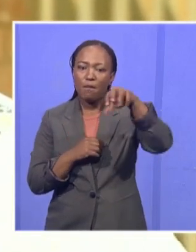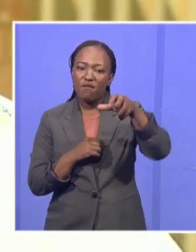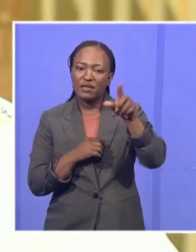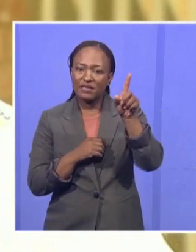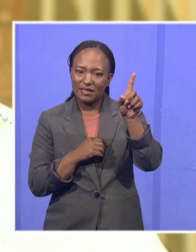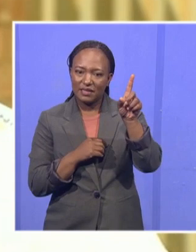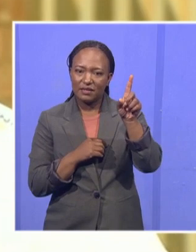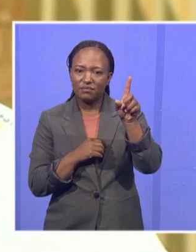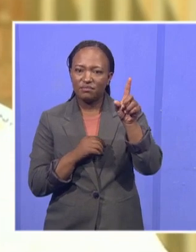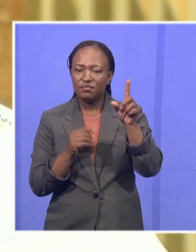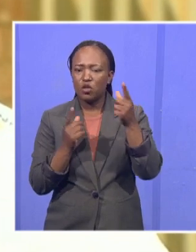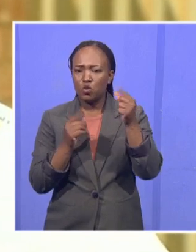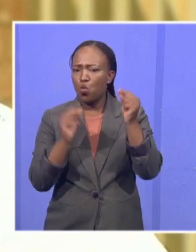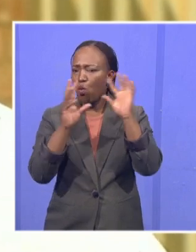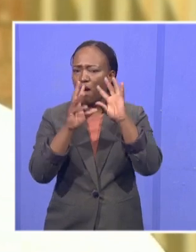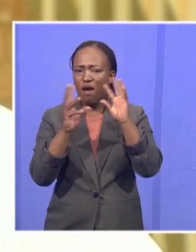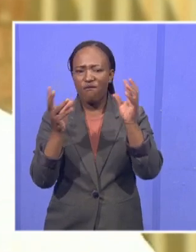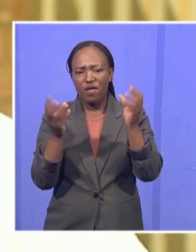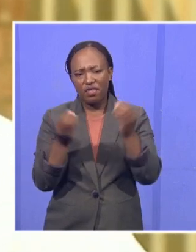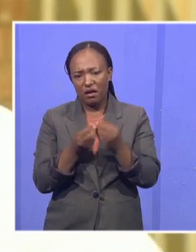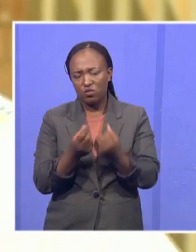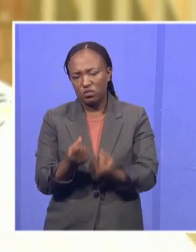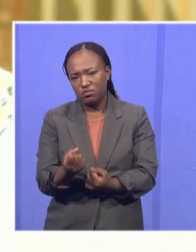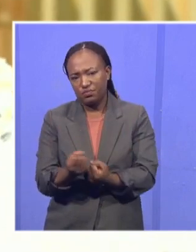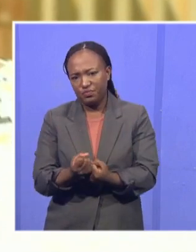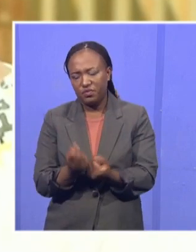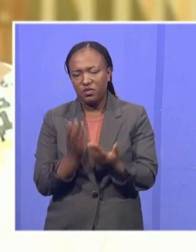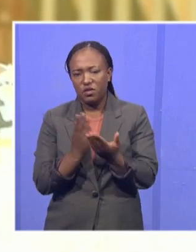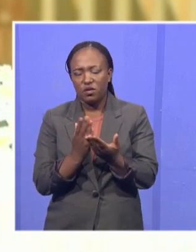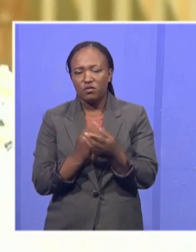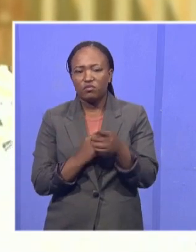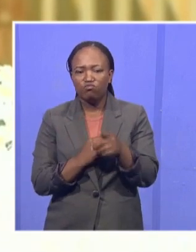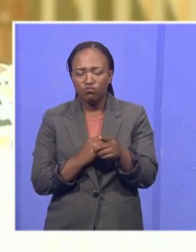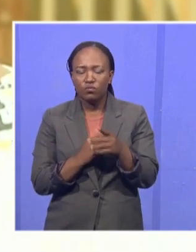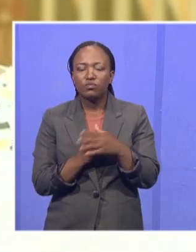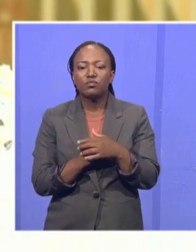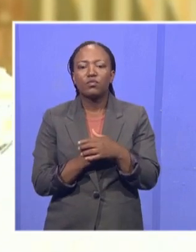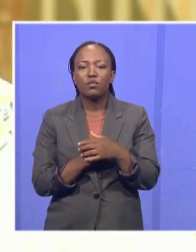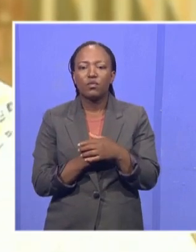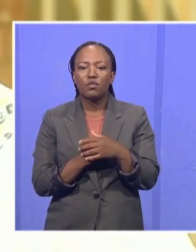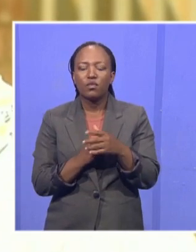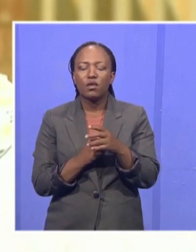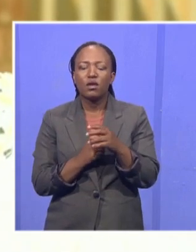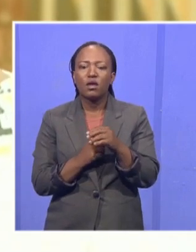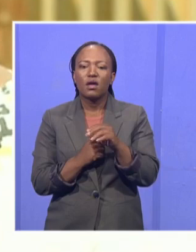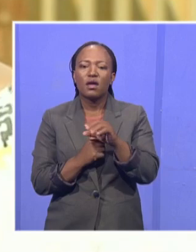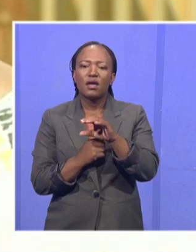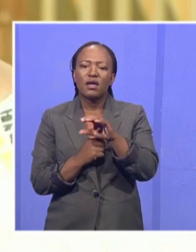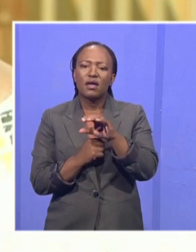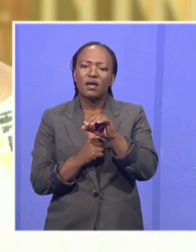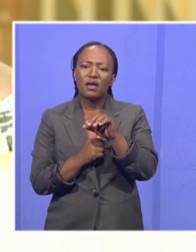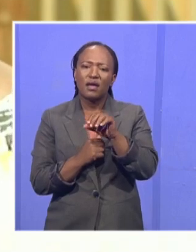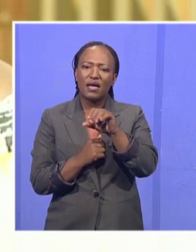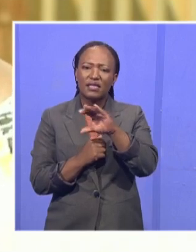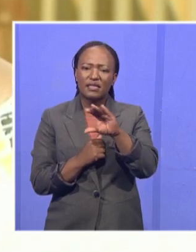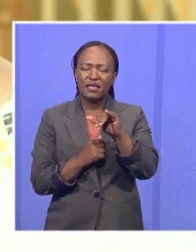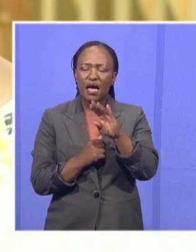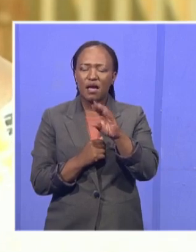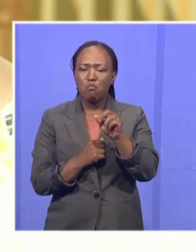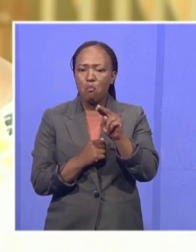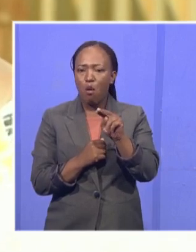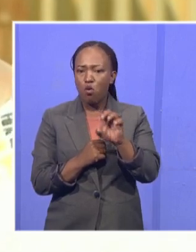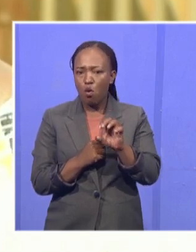province is doing everything in its power to support schools. Saibono is a project of the Department of Education. Learners are